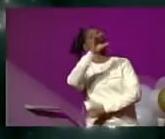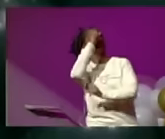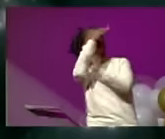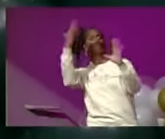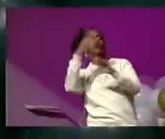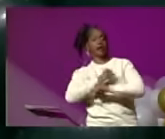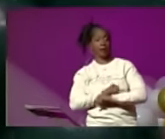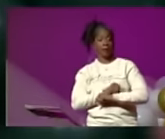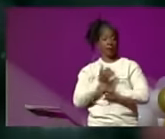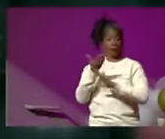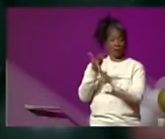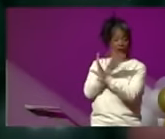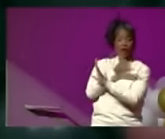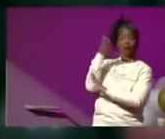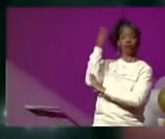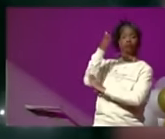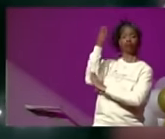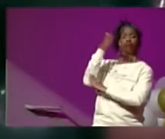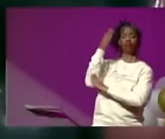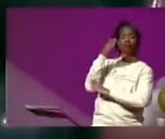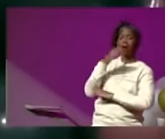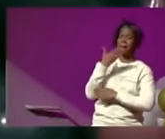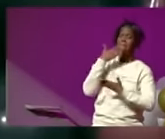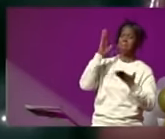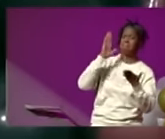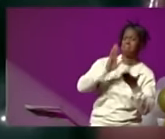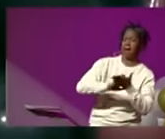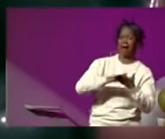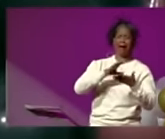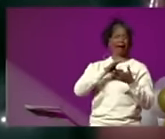about the bad check